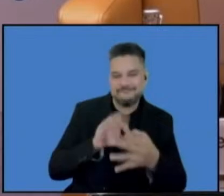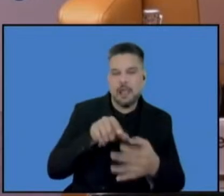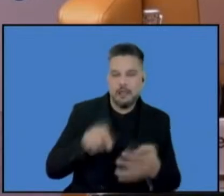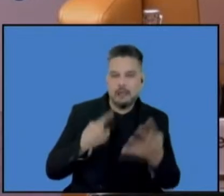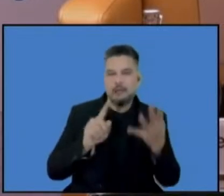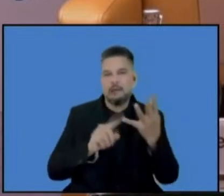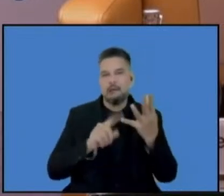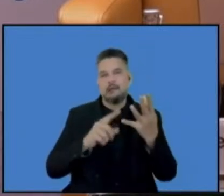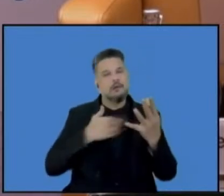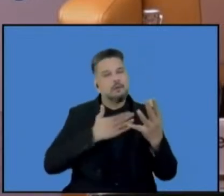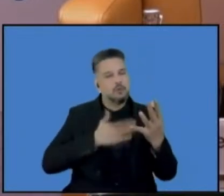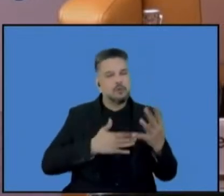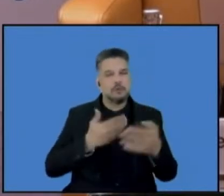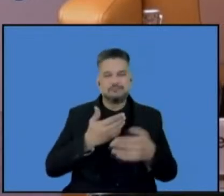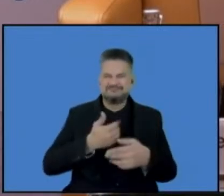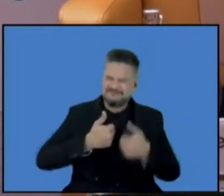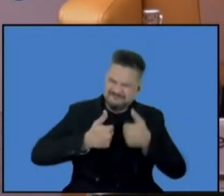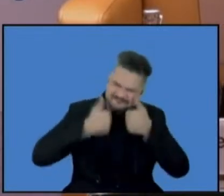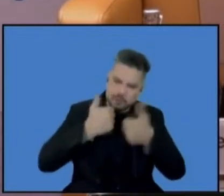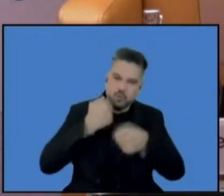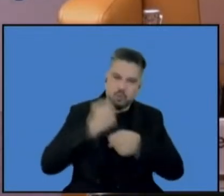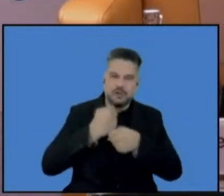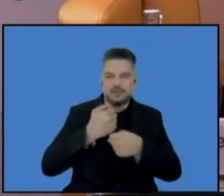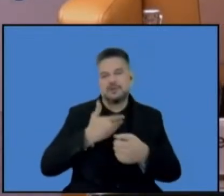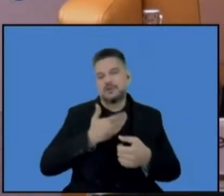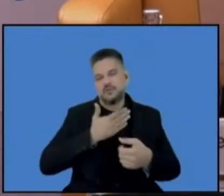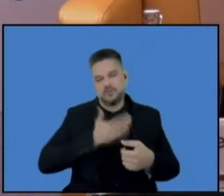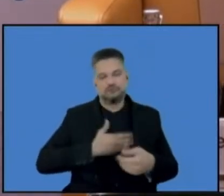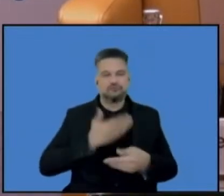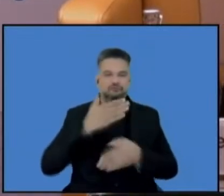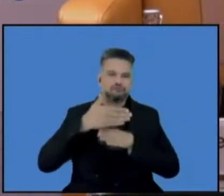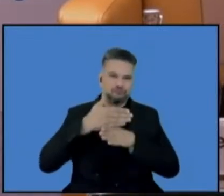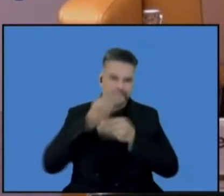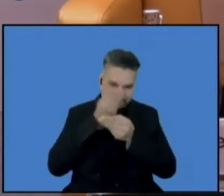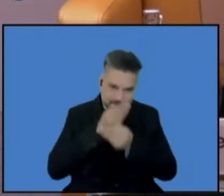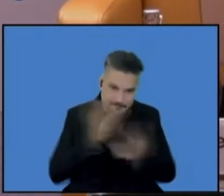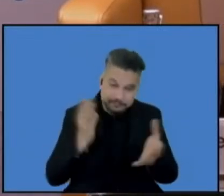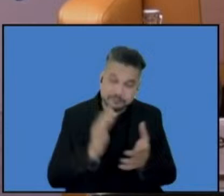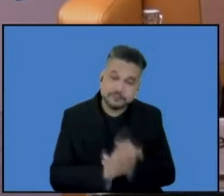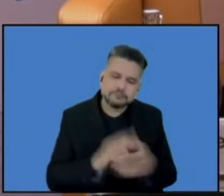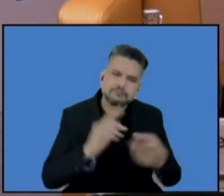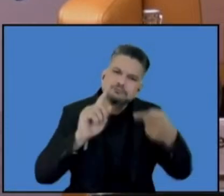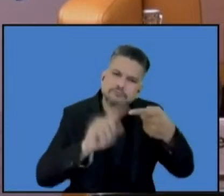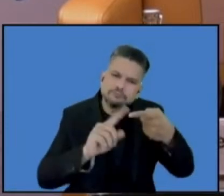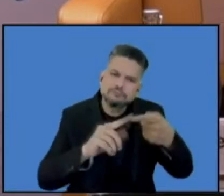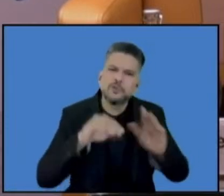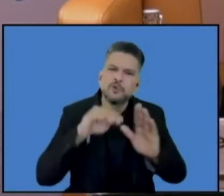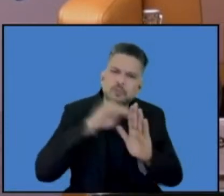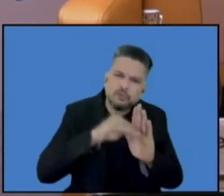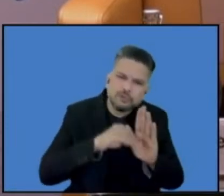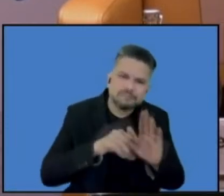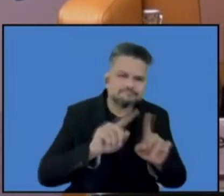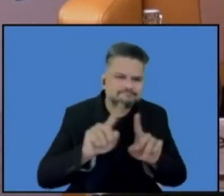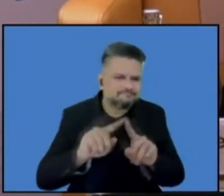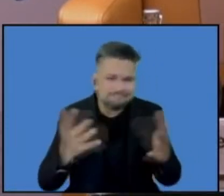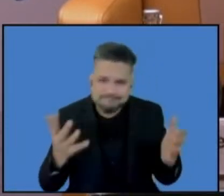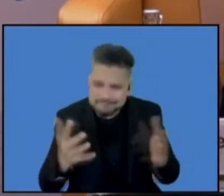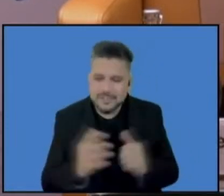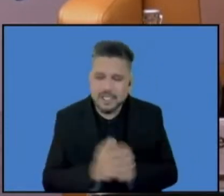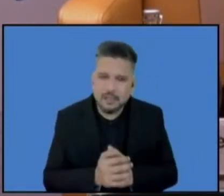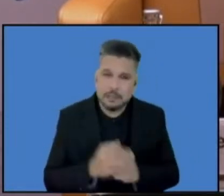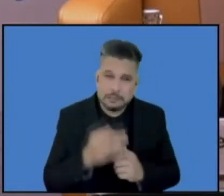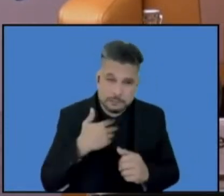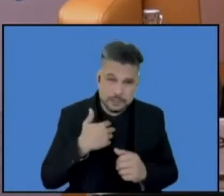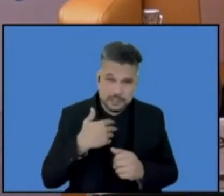share at this point. So touching upon the specific programs and policies, the government of Indonesia has been trying and striving